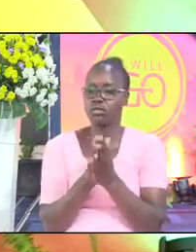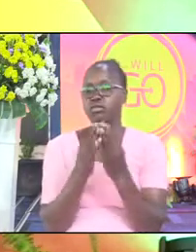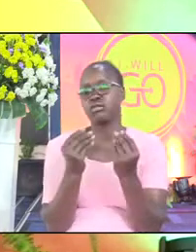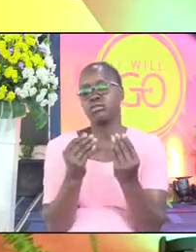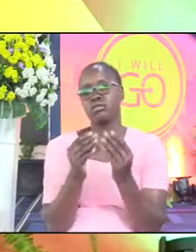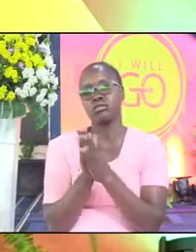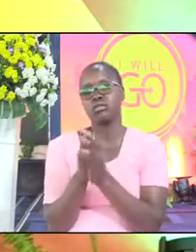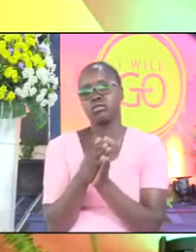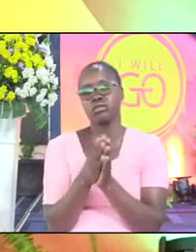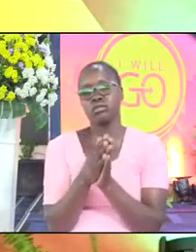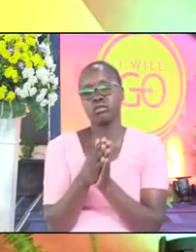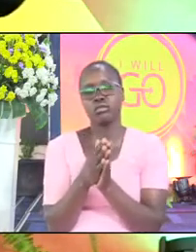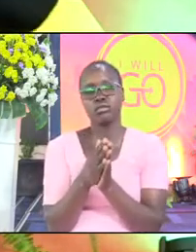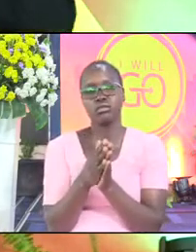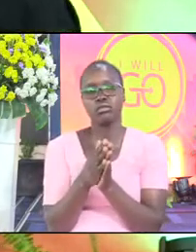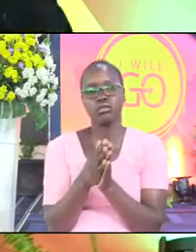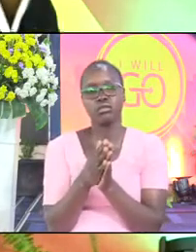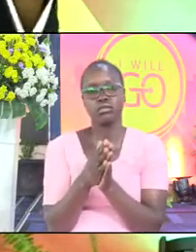simple story.